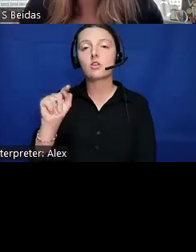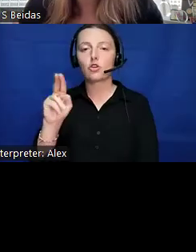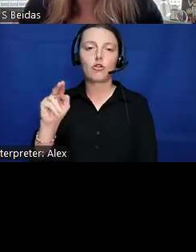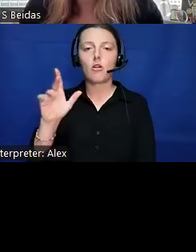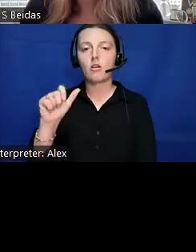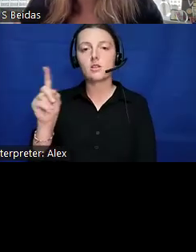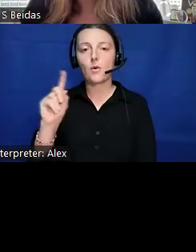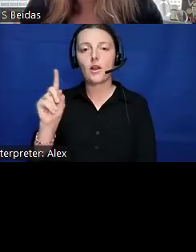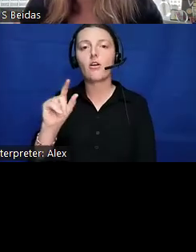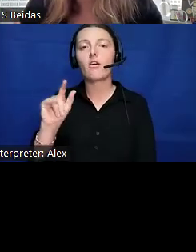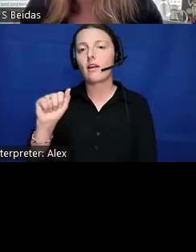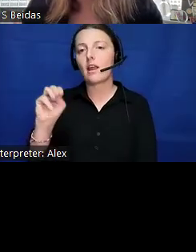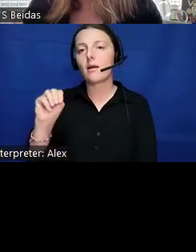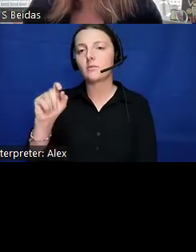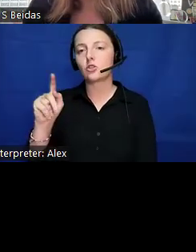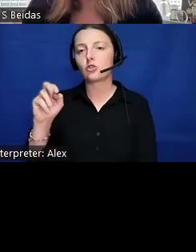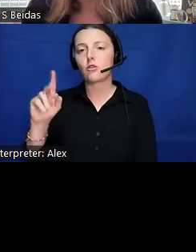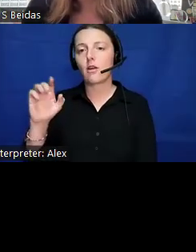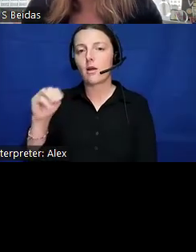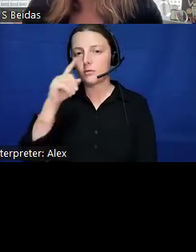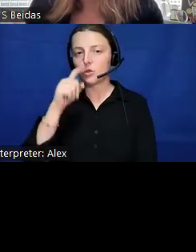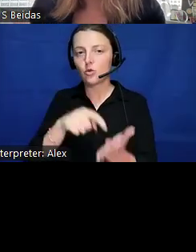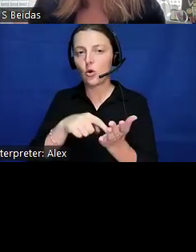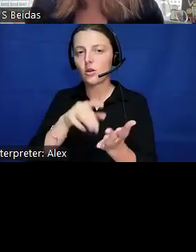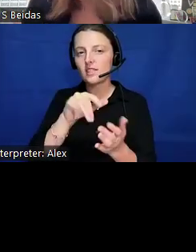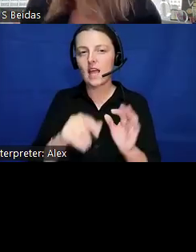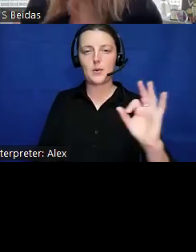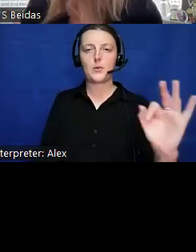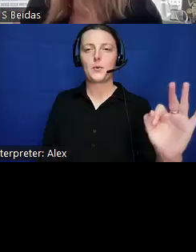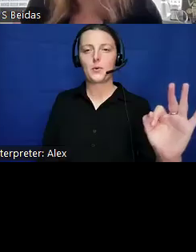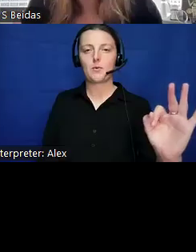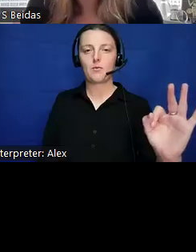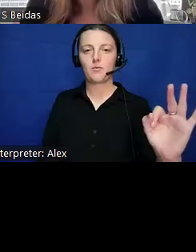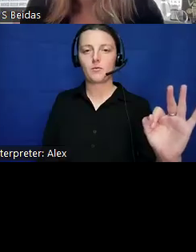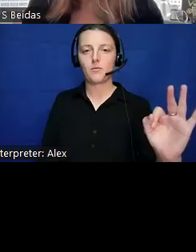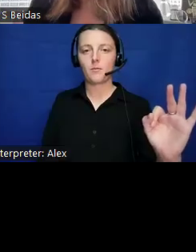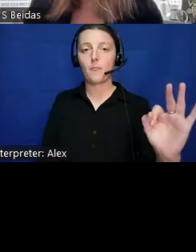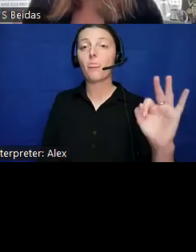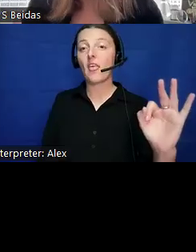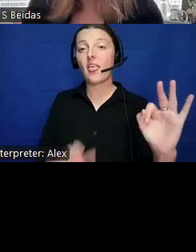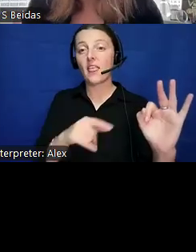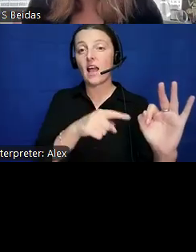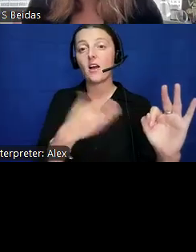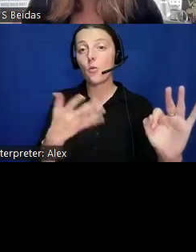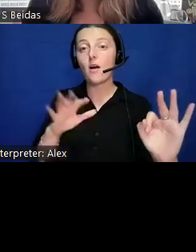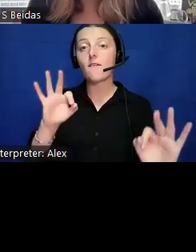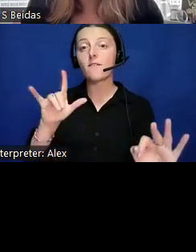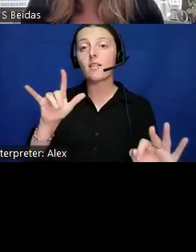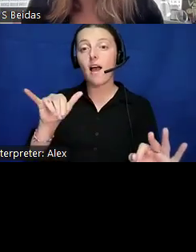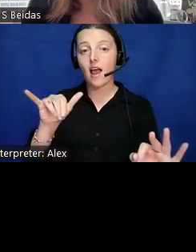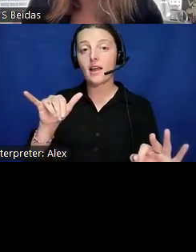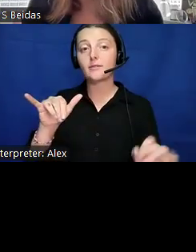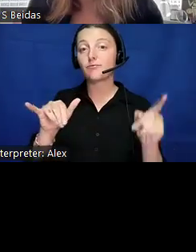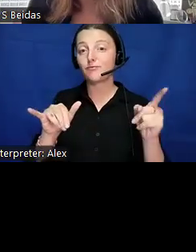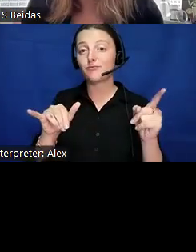And I'm going to bring your attention to this little blurry thing that you see right there in that urinal, which happens to be a fly. And this is a